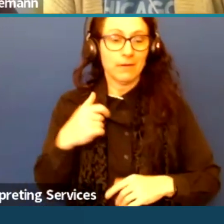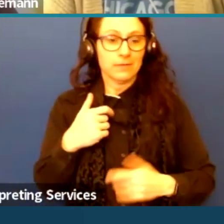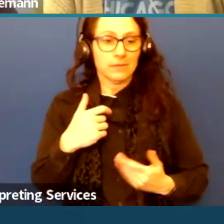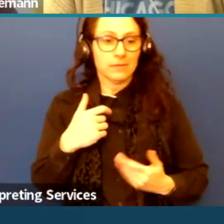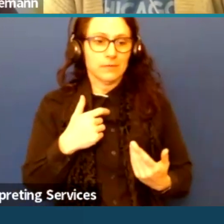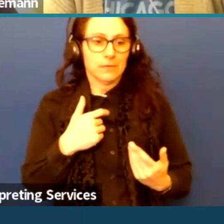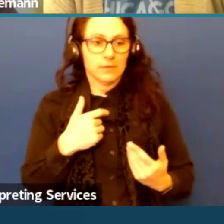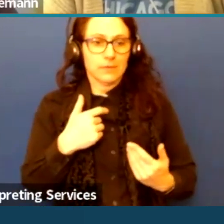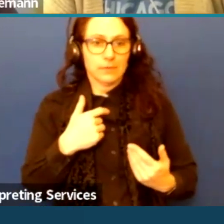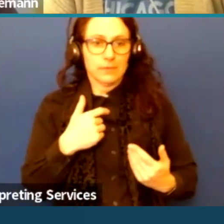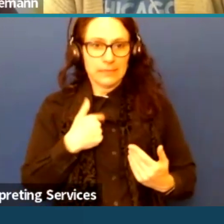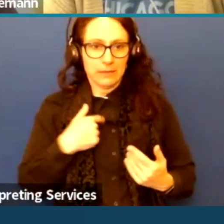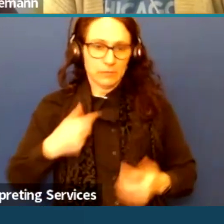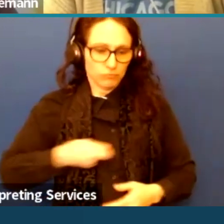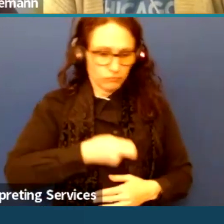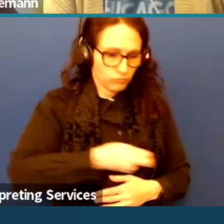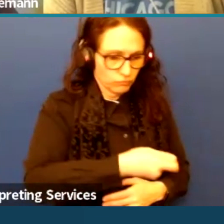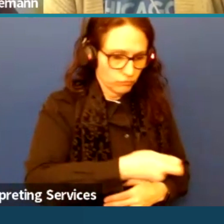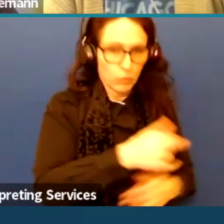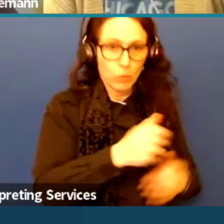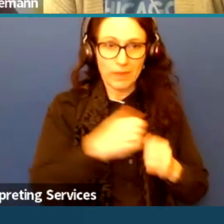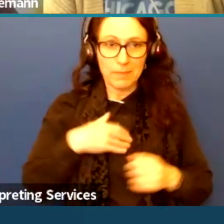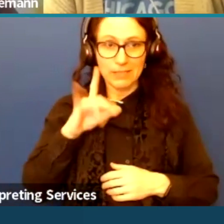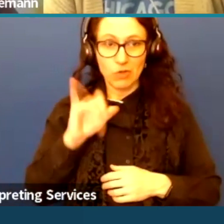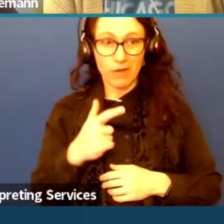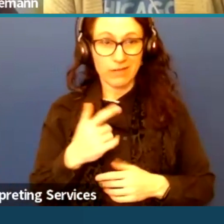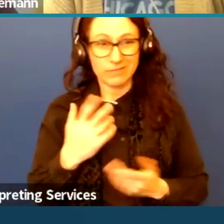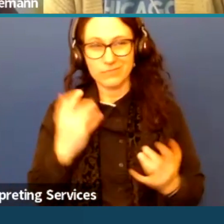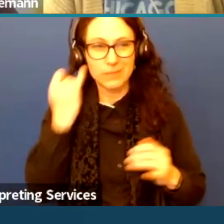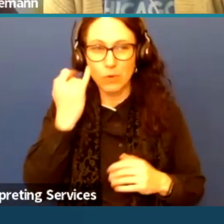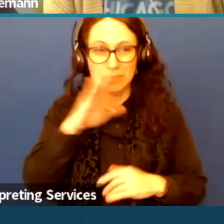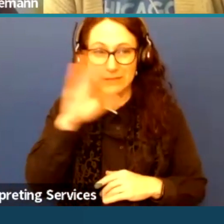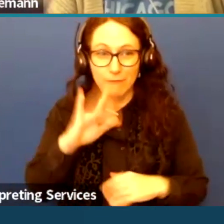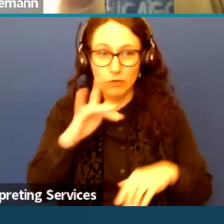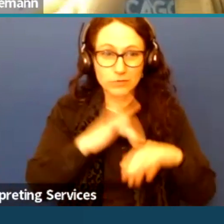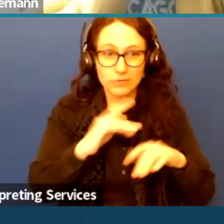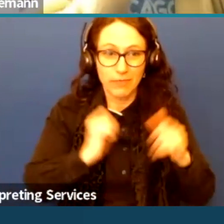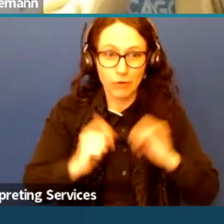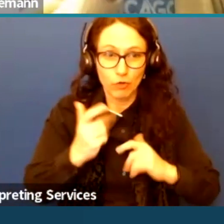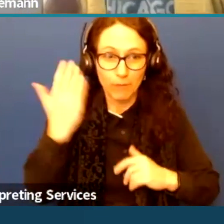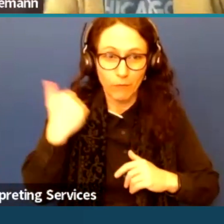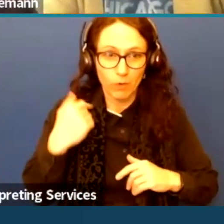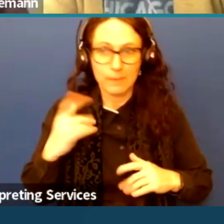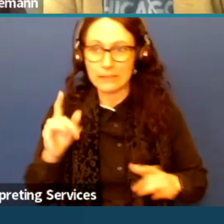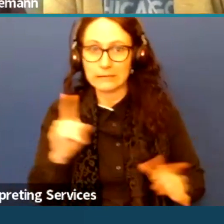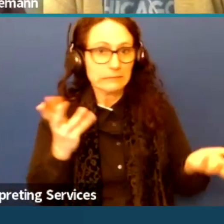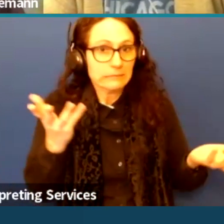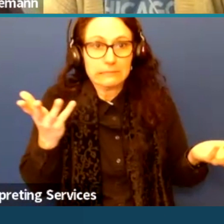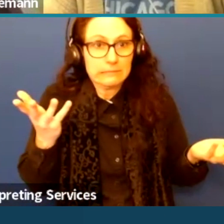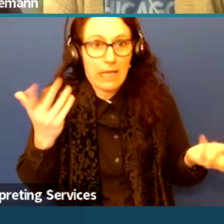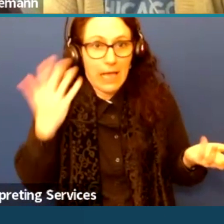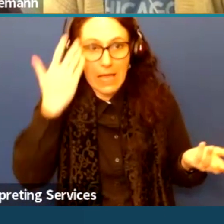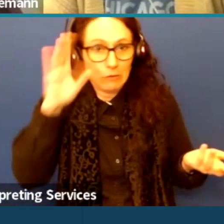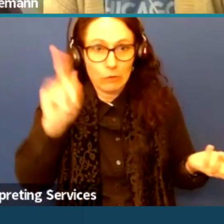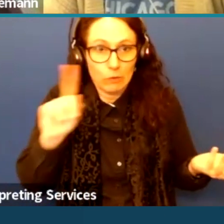my dog where to go, if I go to a theater that I've never gone to before, I need you to give me a little